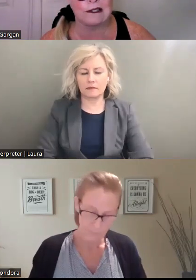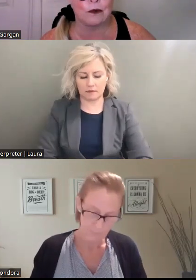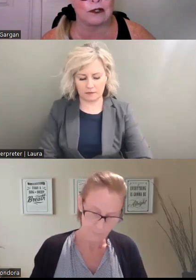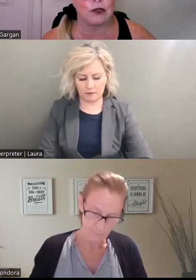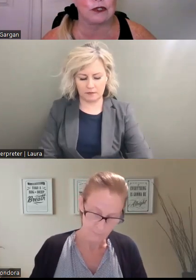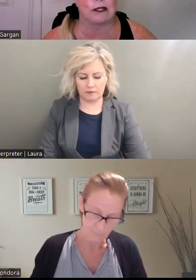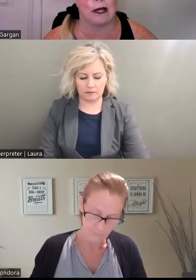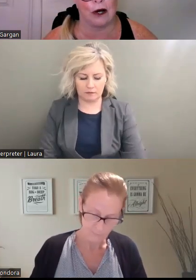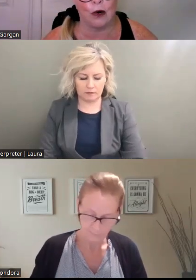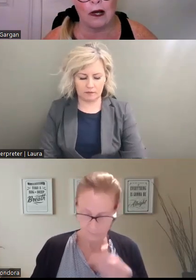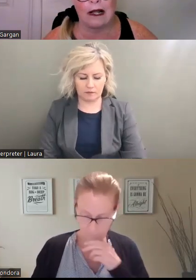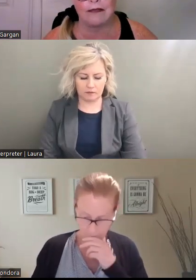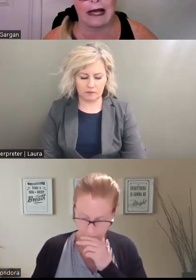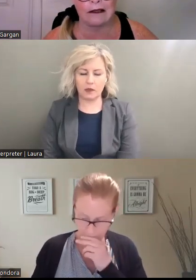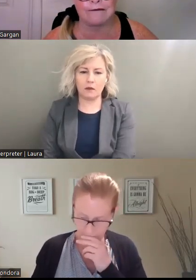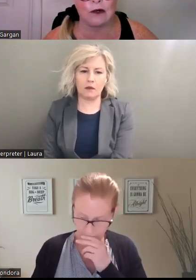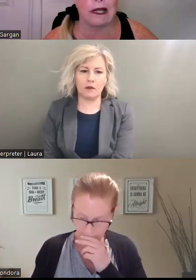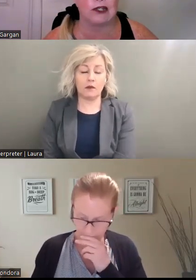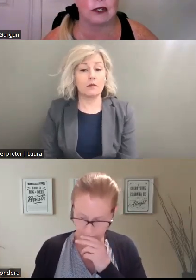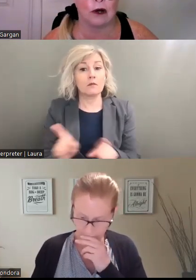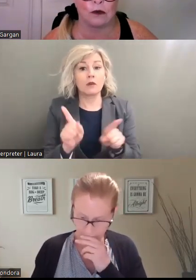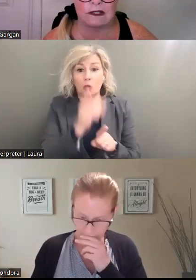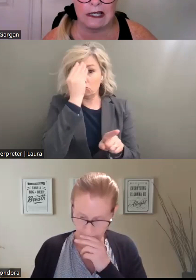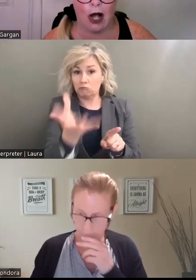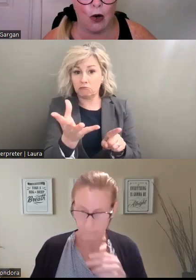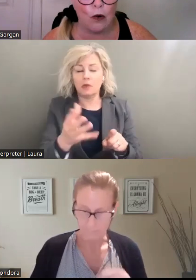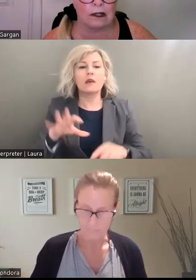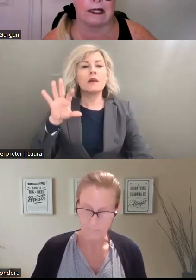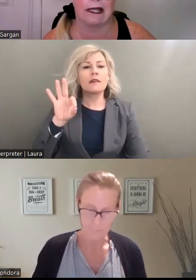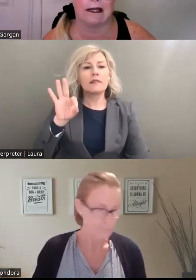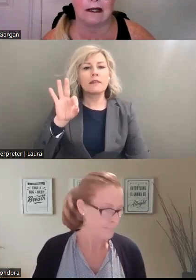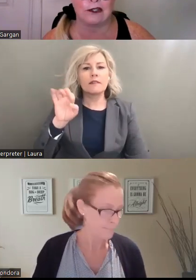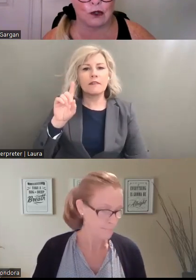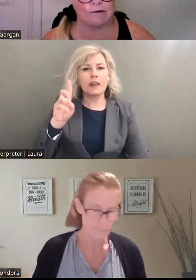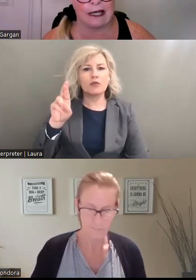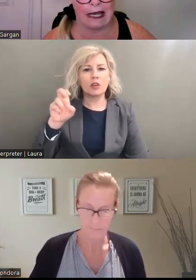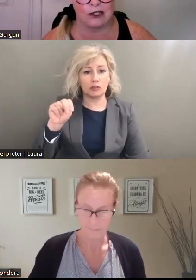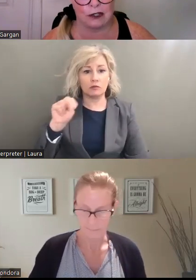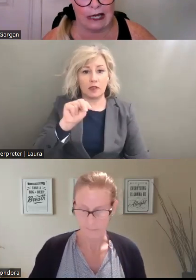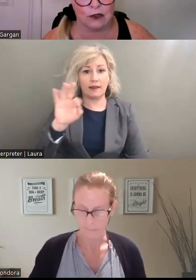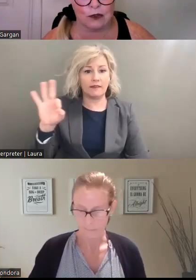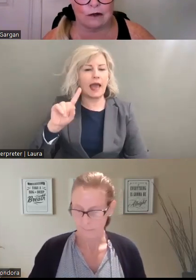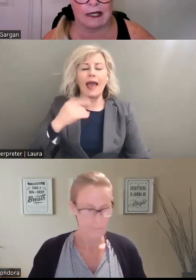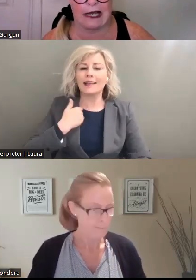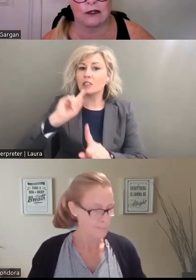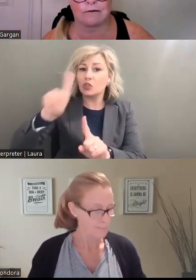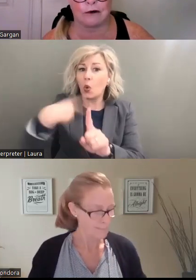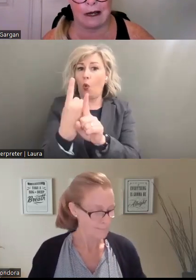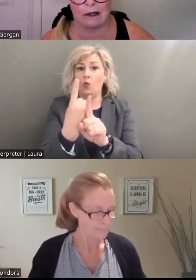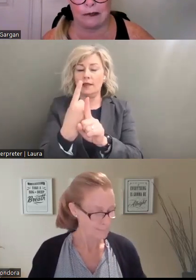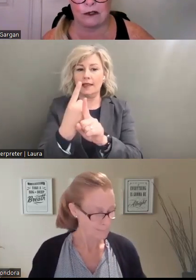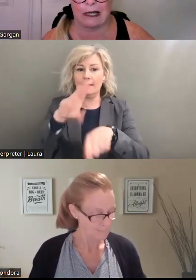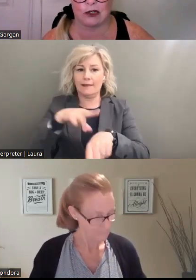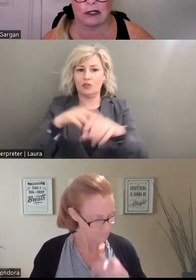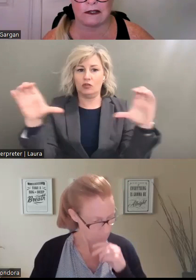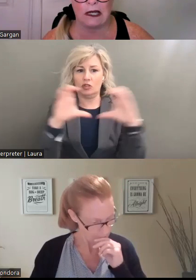I also want you to know that the Federation holds the only certification, national certification for